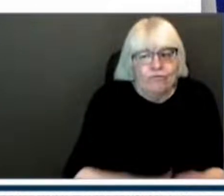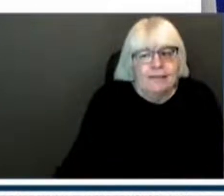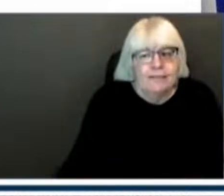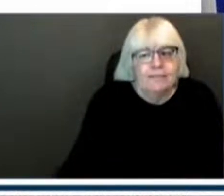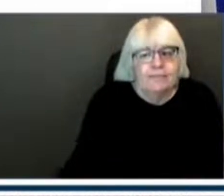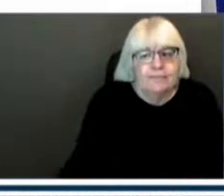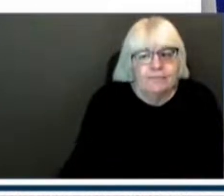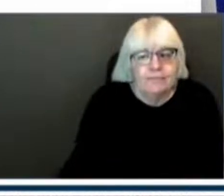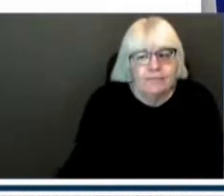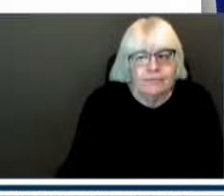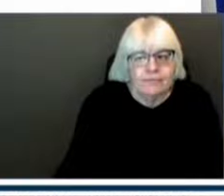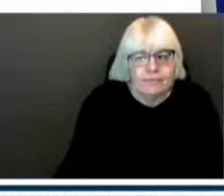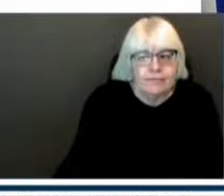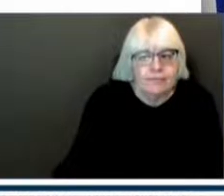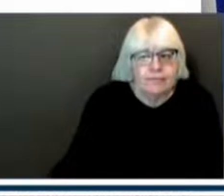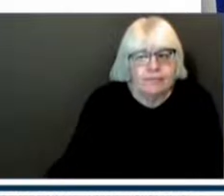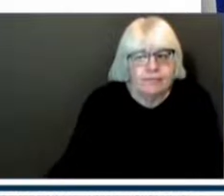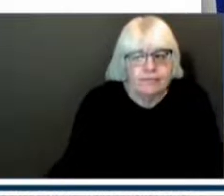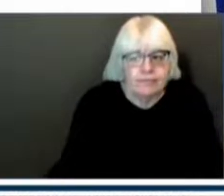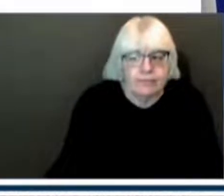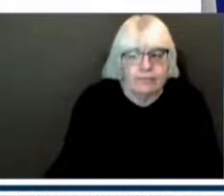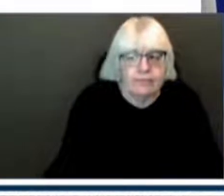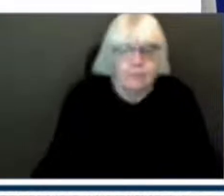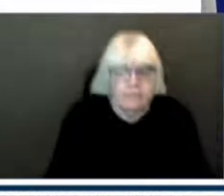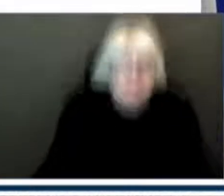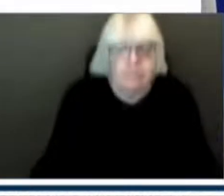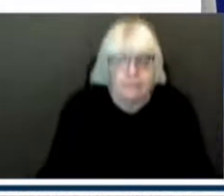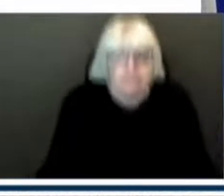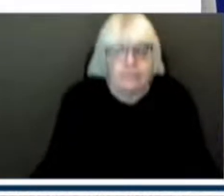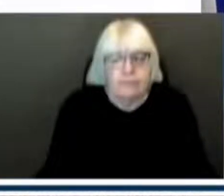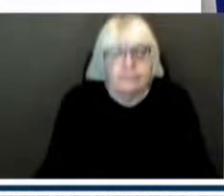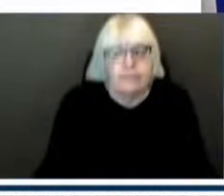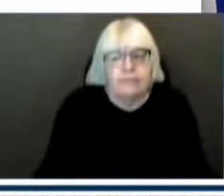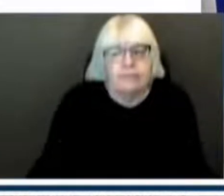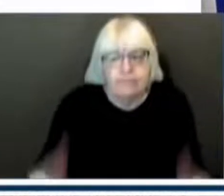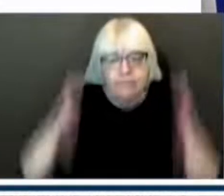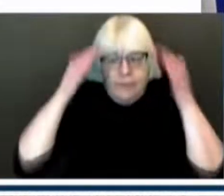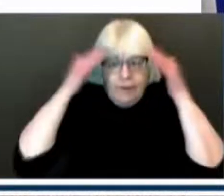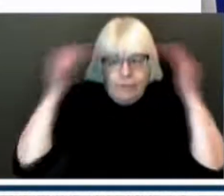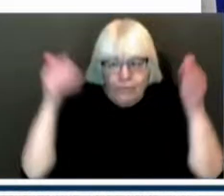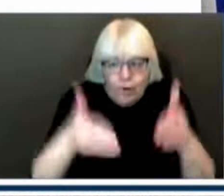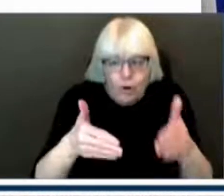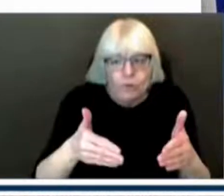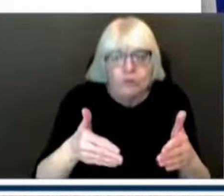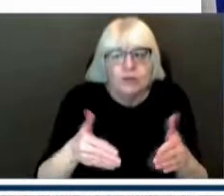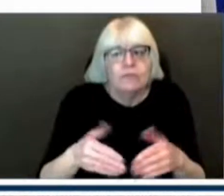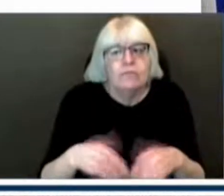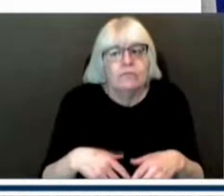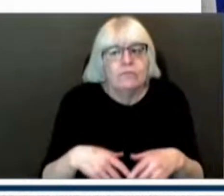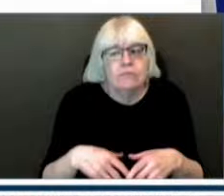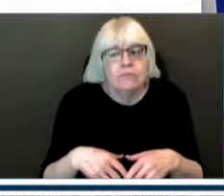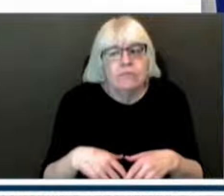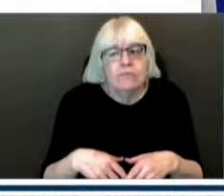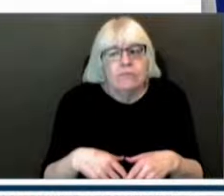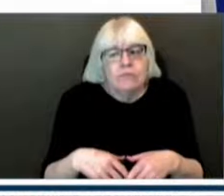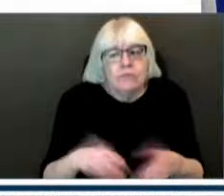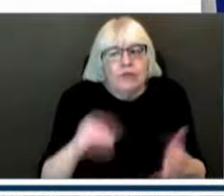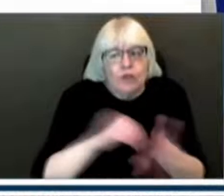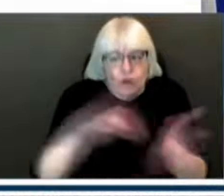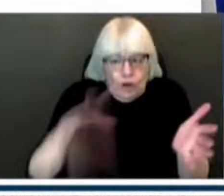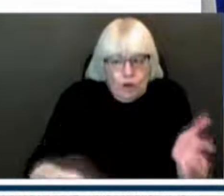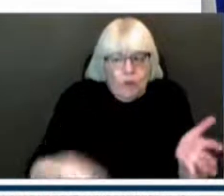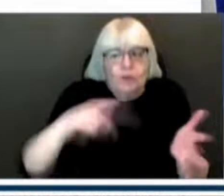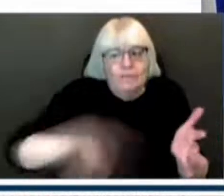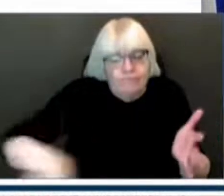need to focus on student well-being. So I thank those teachers and educators and people working in the schools for doing